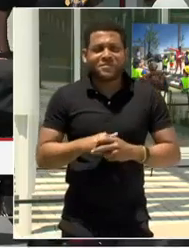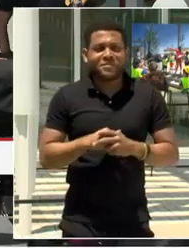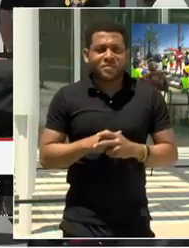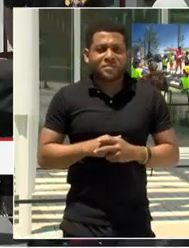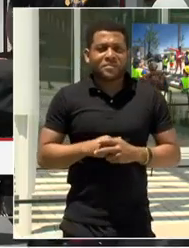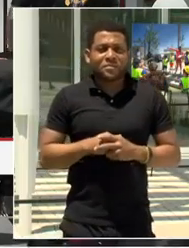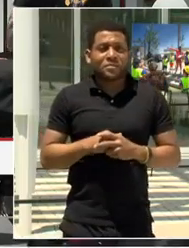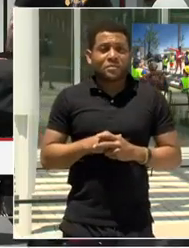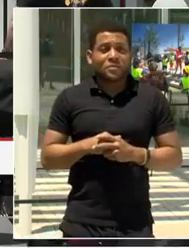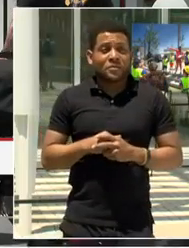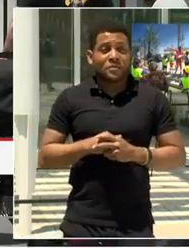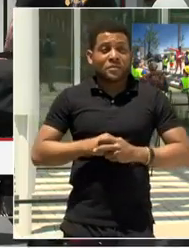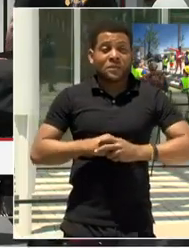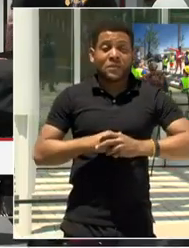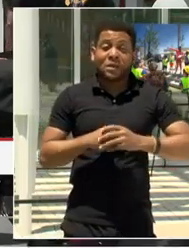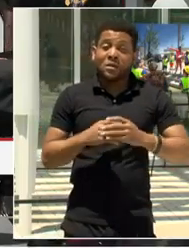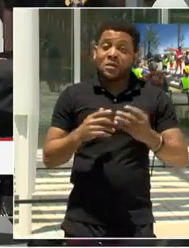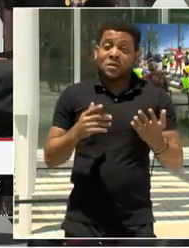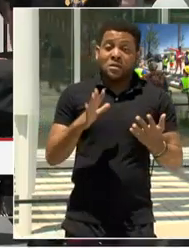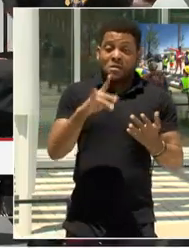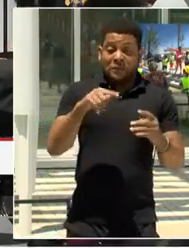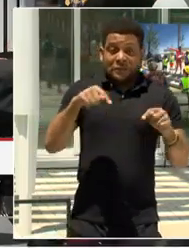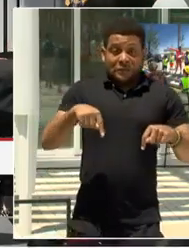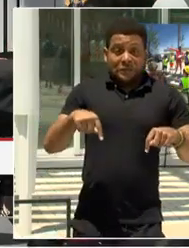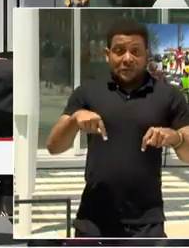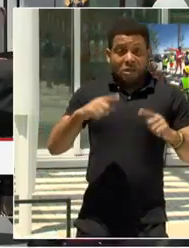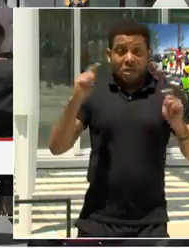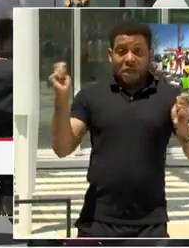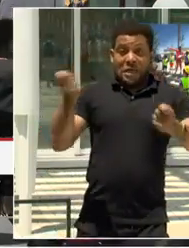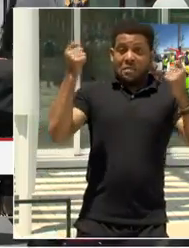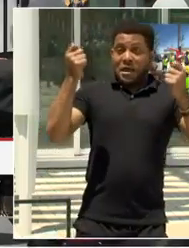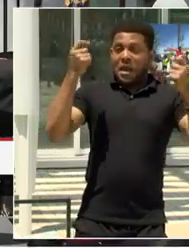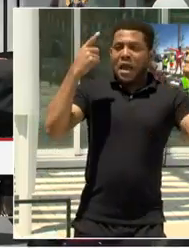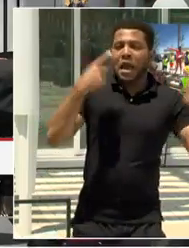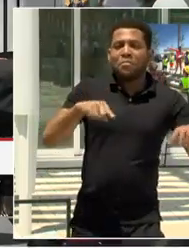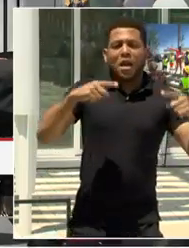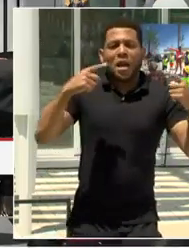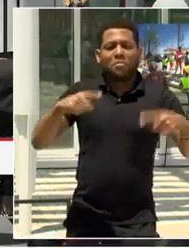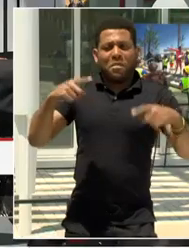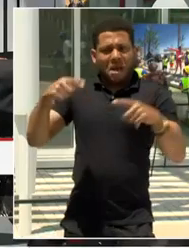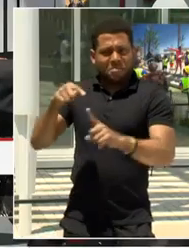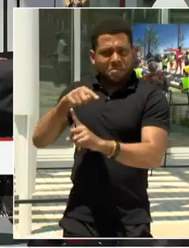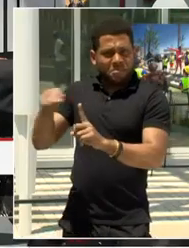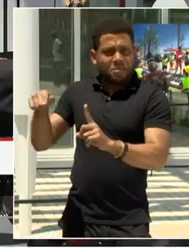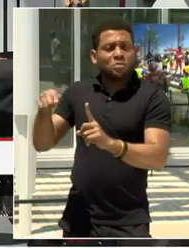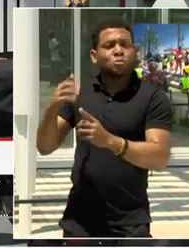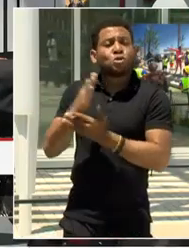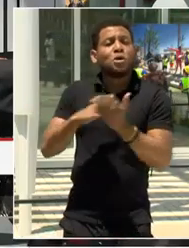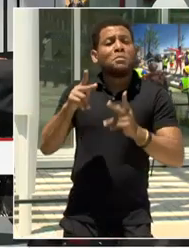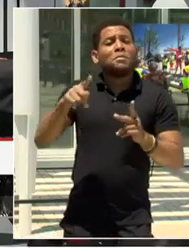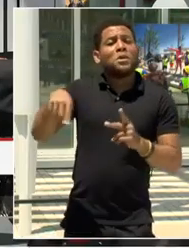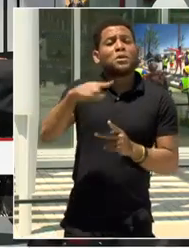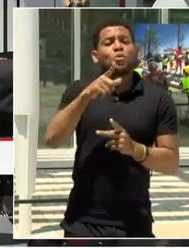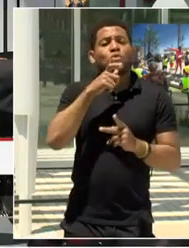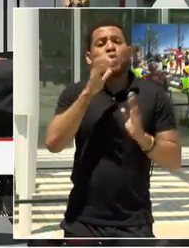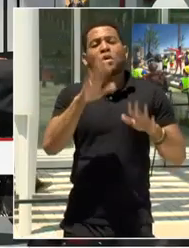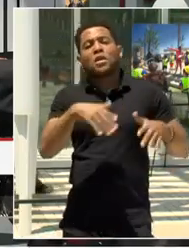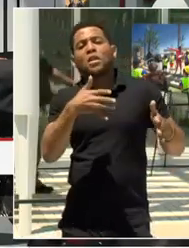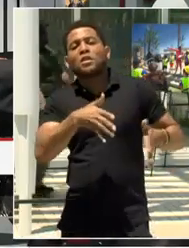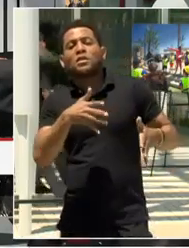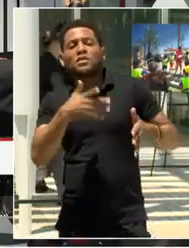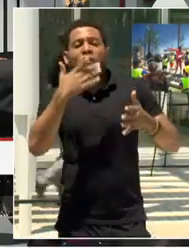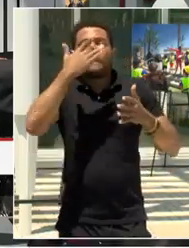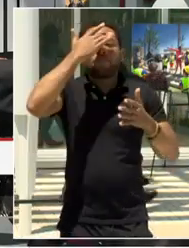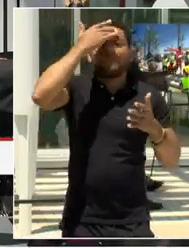Often when we have these ceremonies, the folk that are left out are the grassroots community leaders that put in many